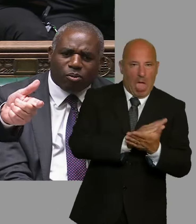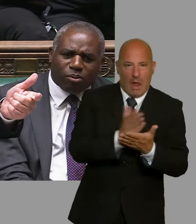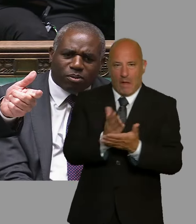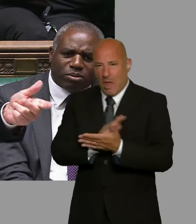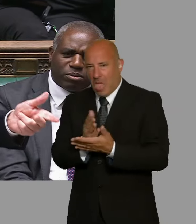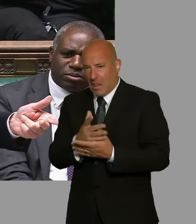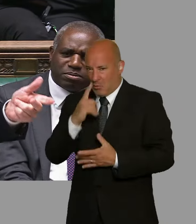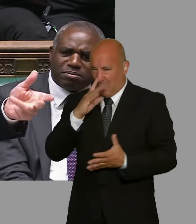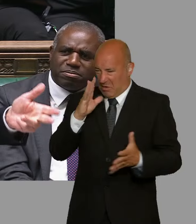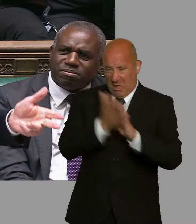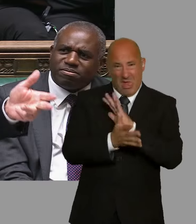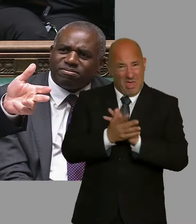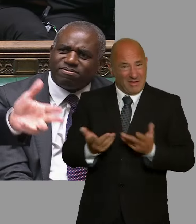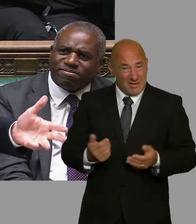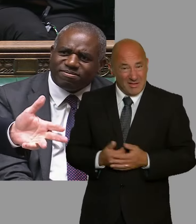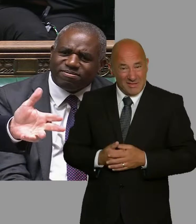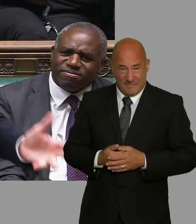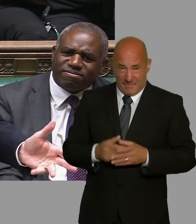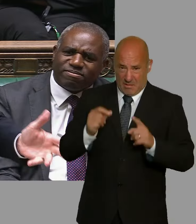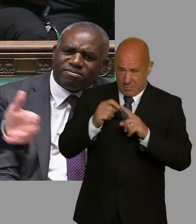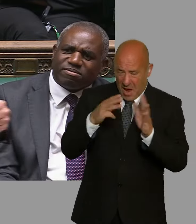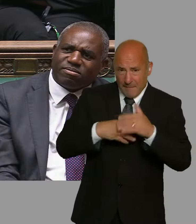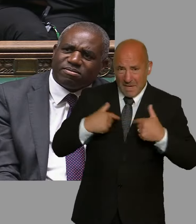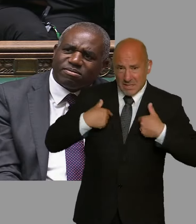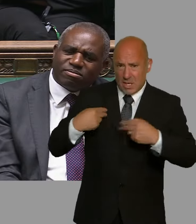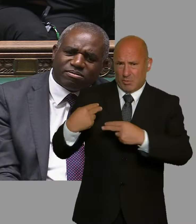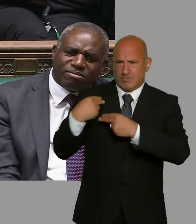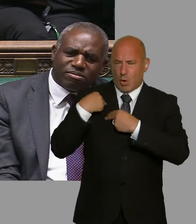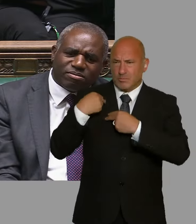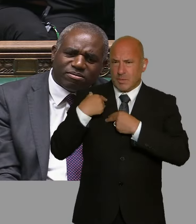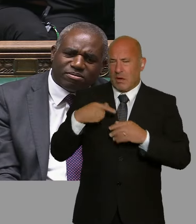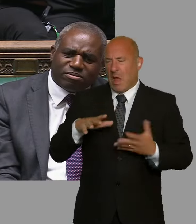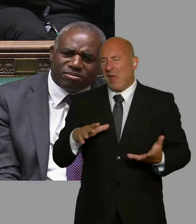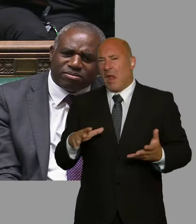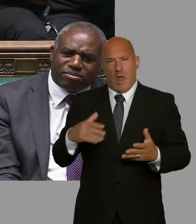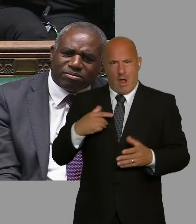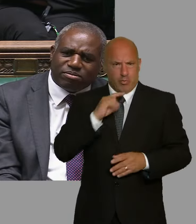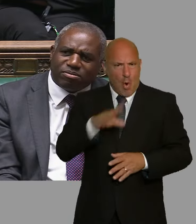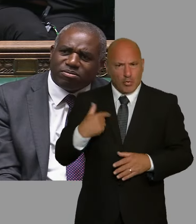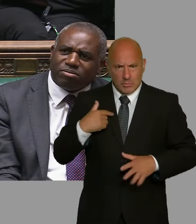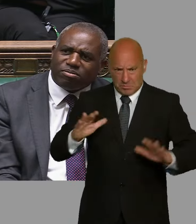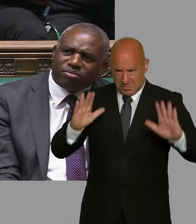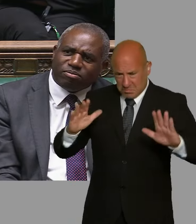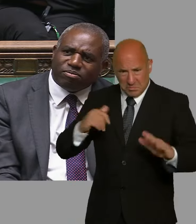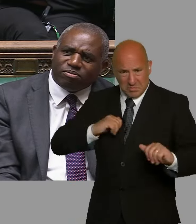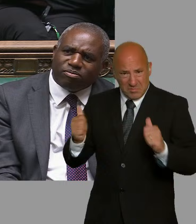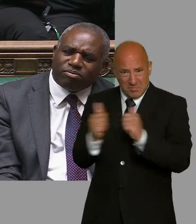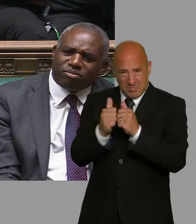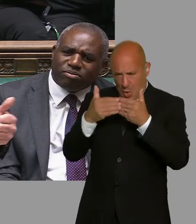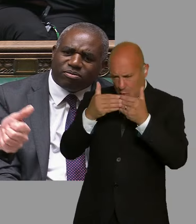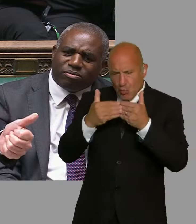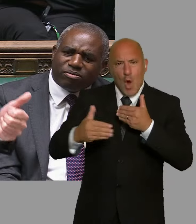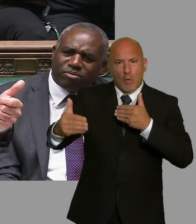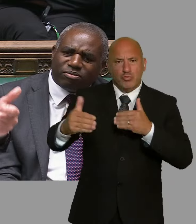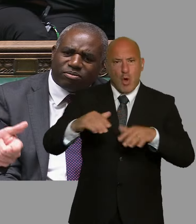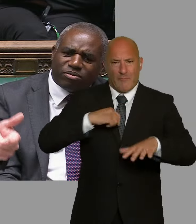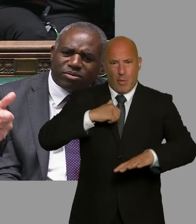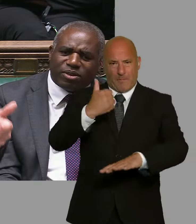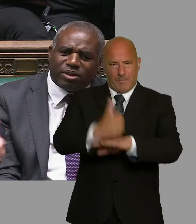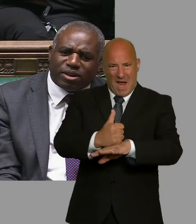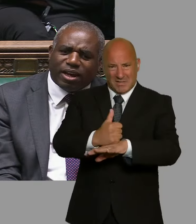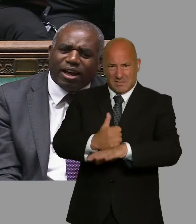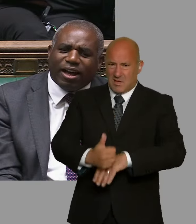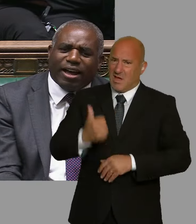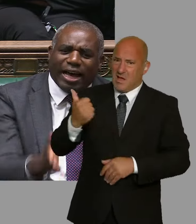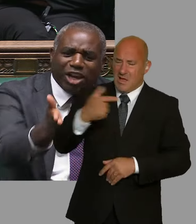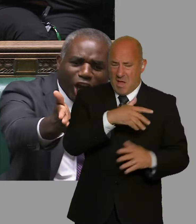US, NATO, Australia, New Zealand, India. They're our allies. It's been opposed by our adversaries, Russia, China